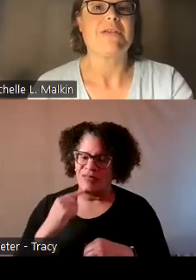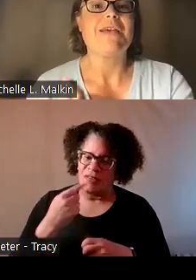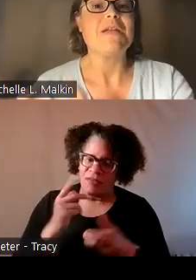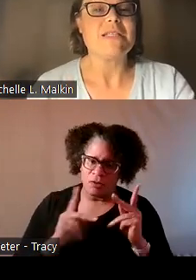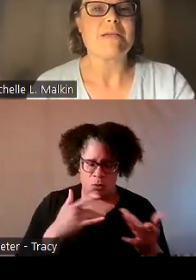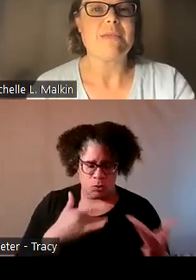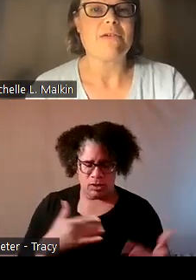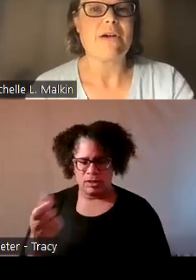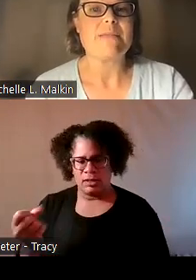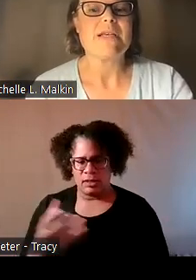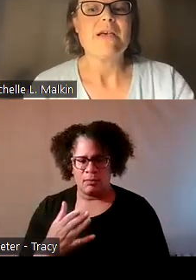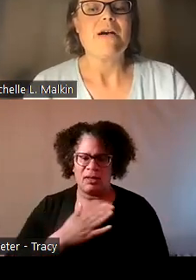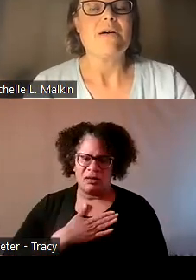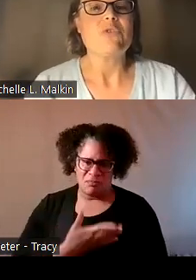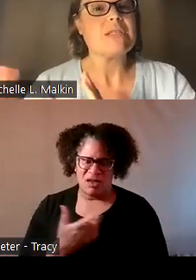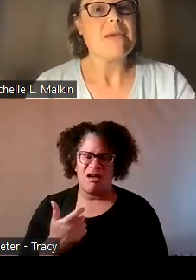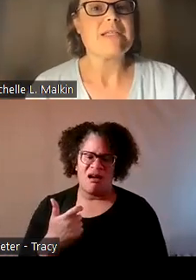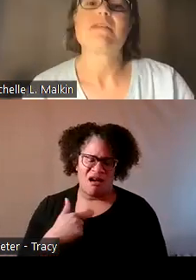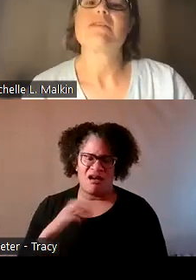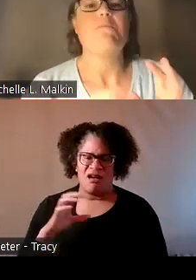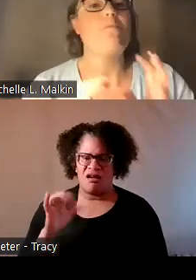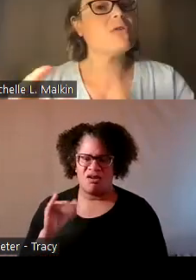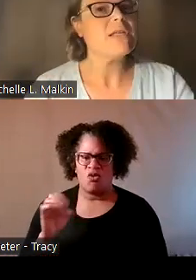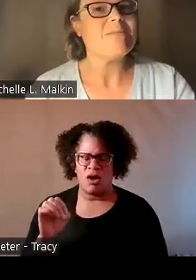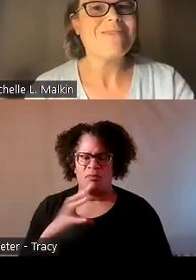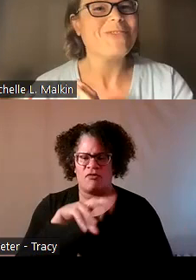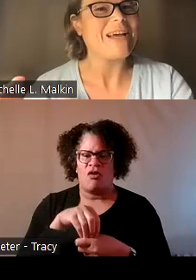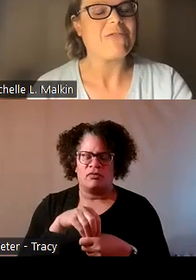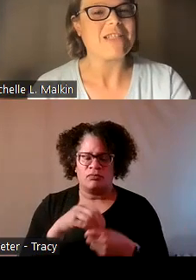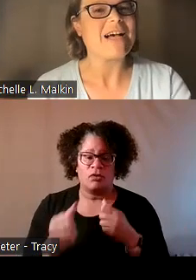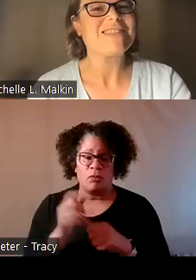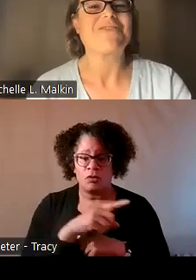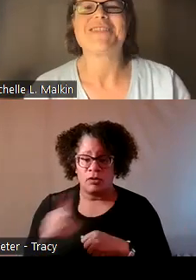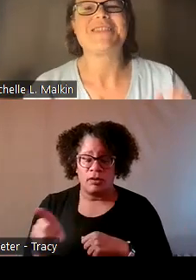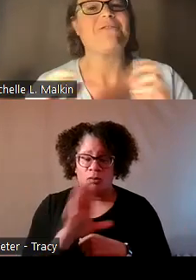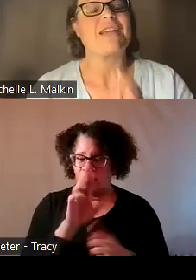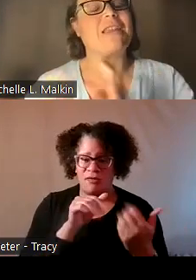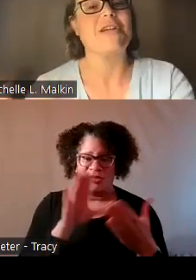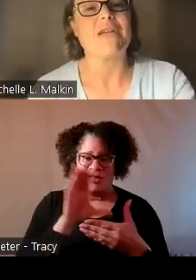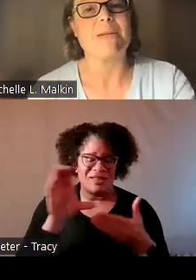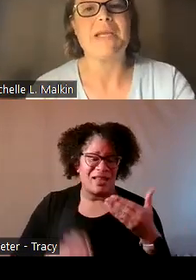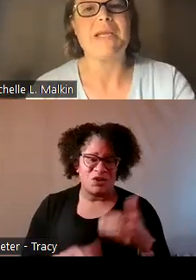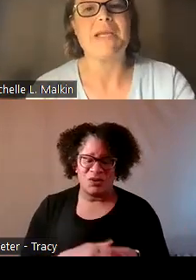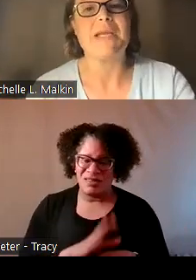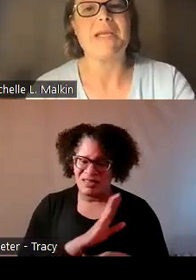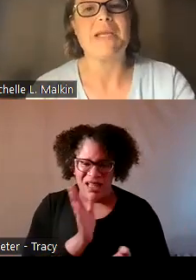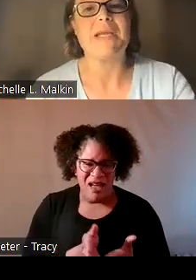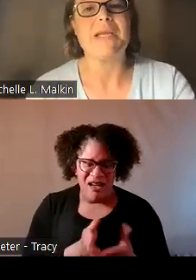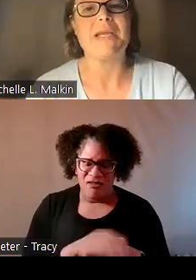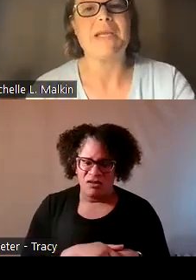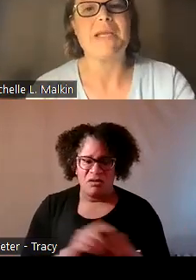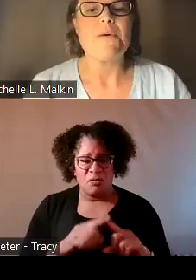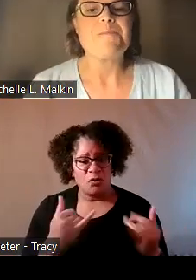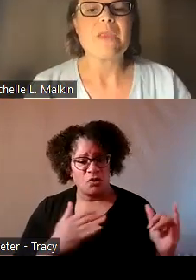gamblers admit to committing crimes, which is amazing because most of them will never face consequences. And the fact that they're even admitting it says a